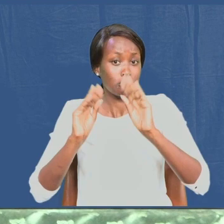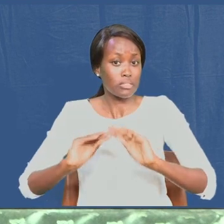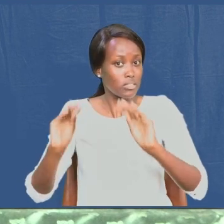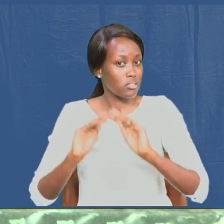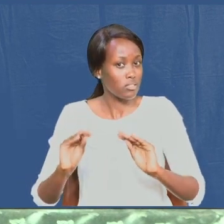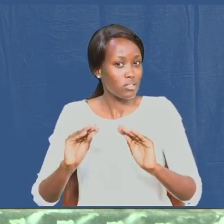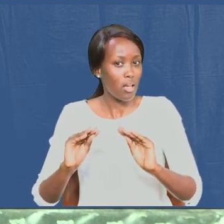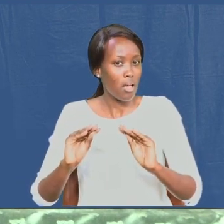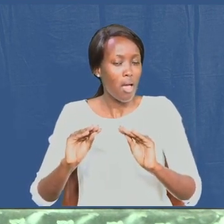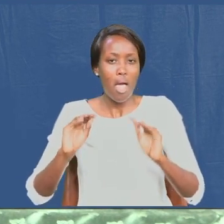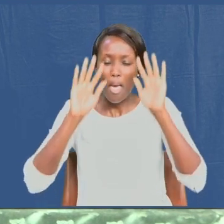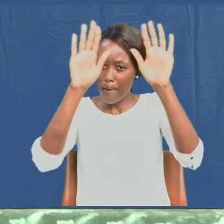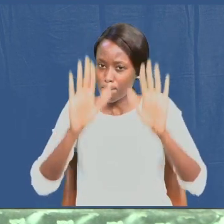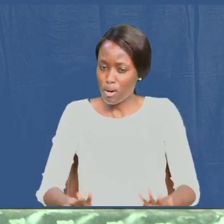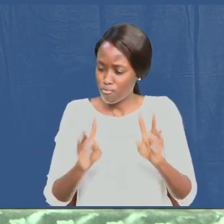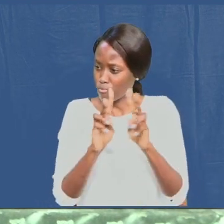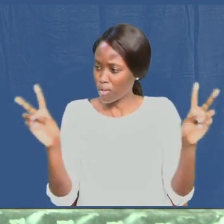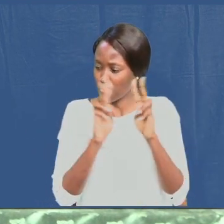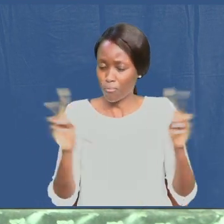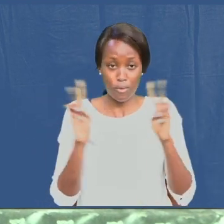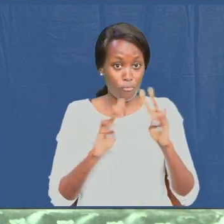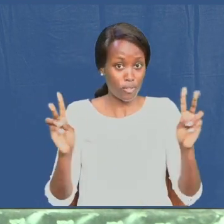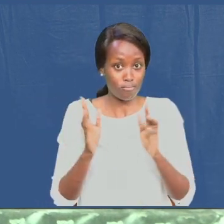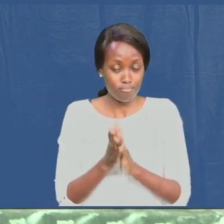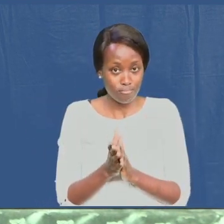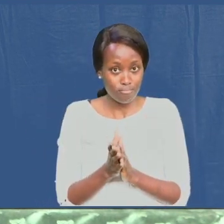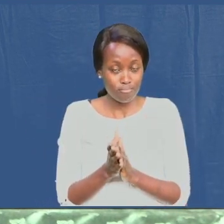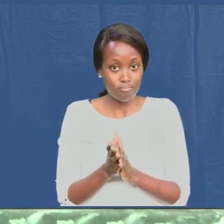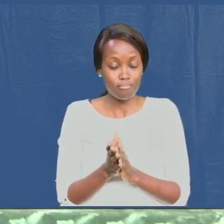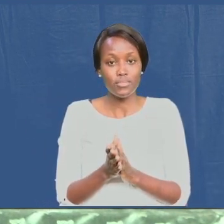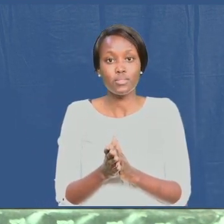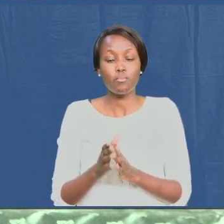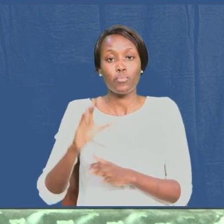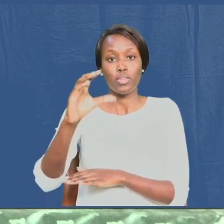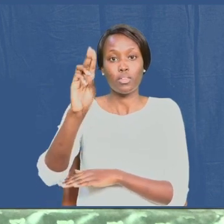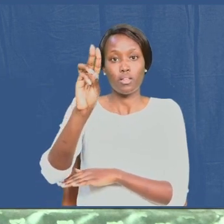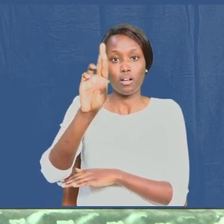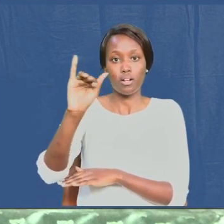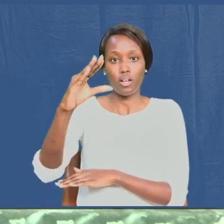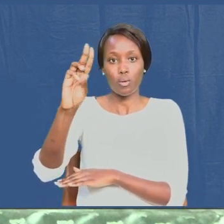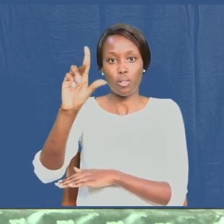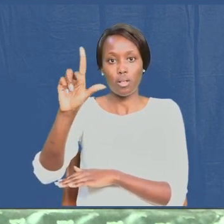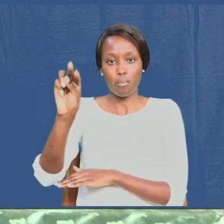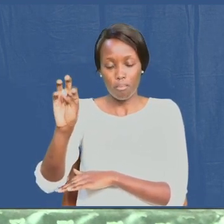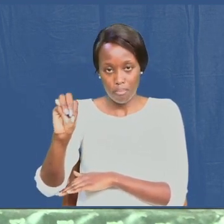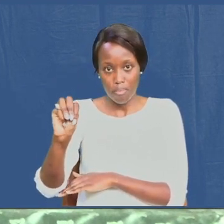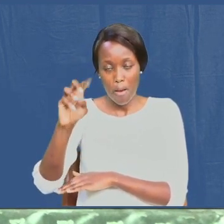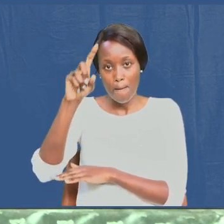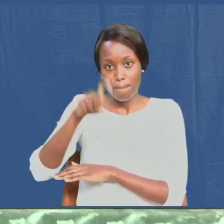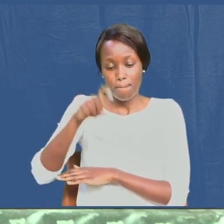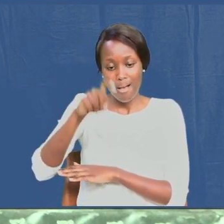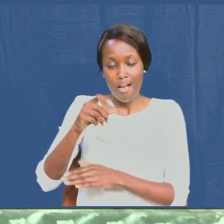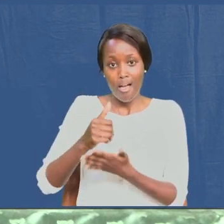is therefore very, very important. The formal curriculum should be shaped in a way in which